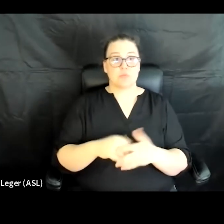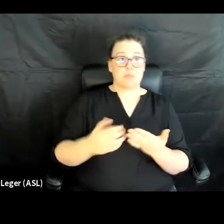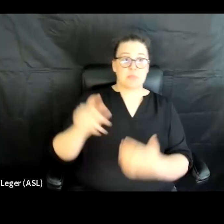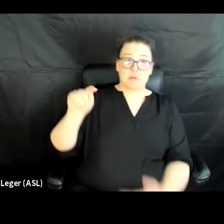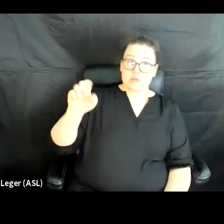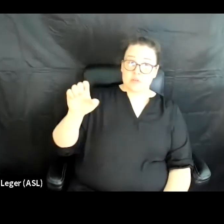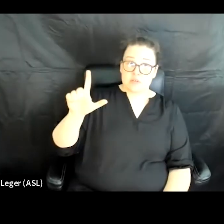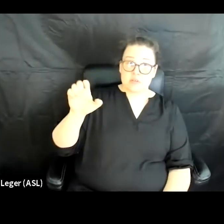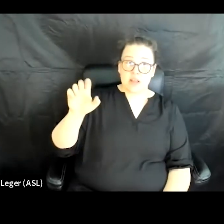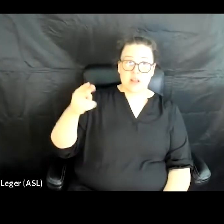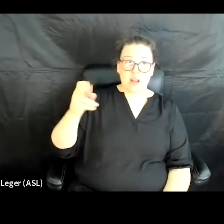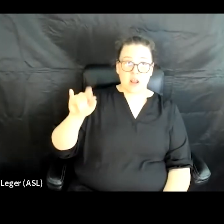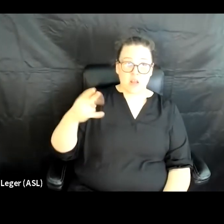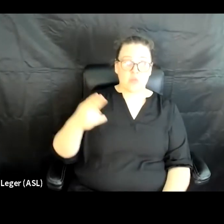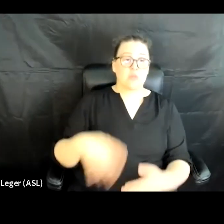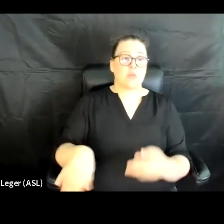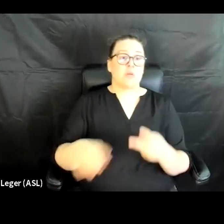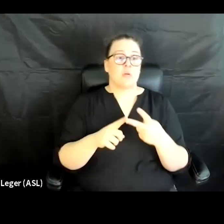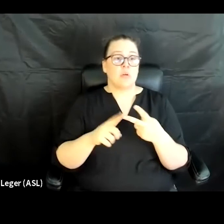relative to workforce development,